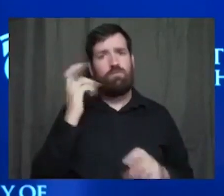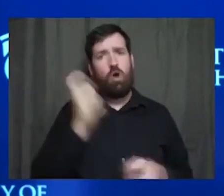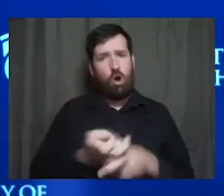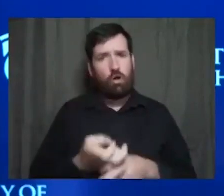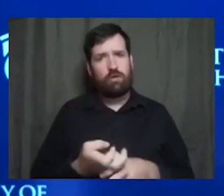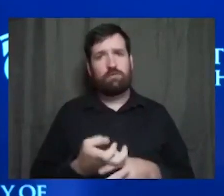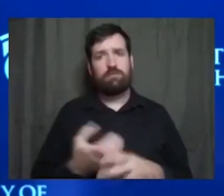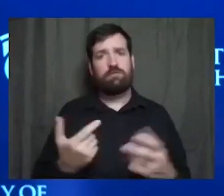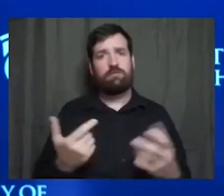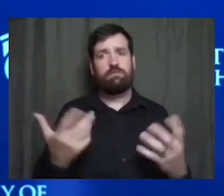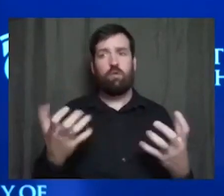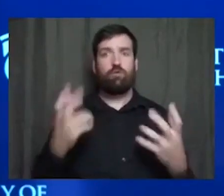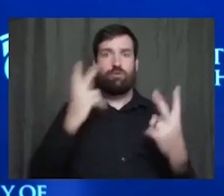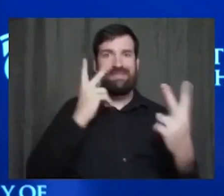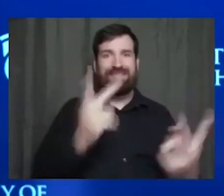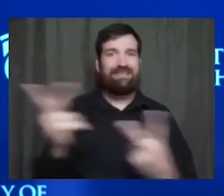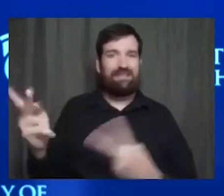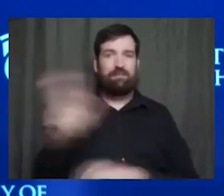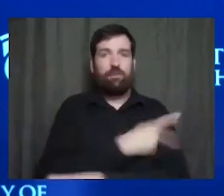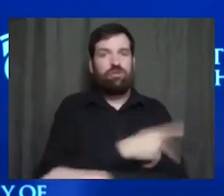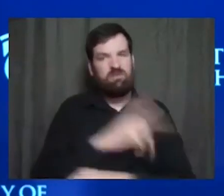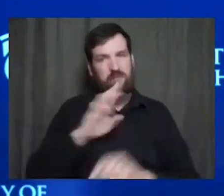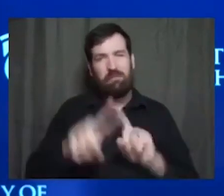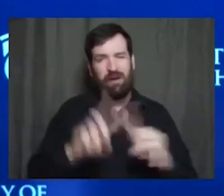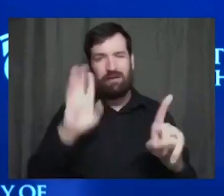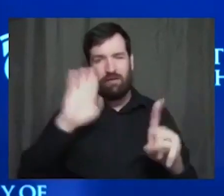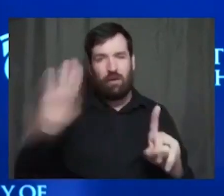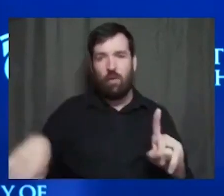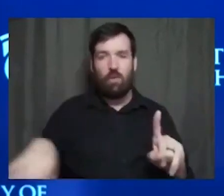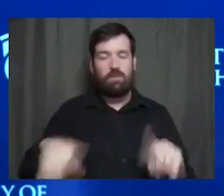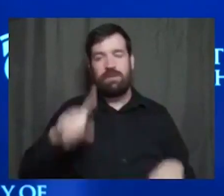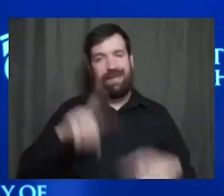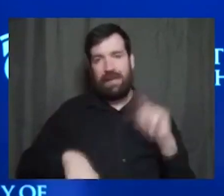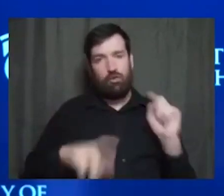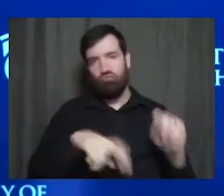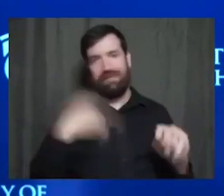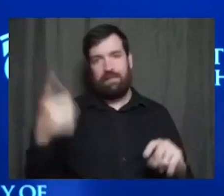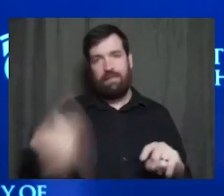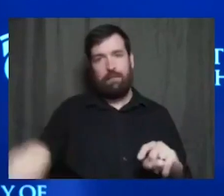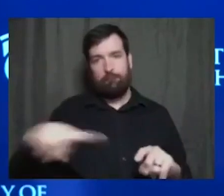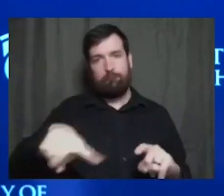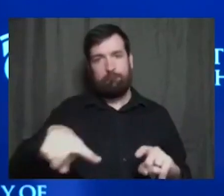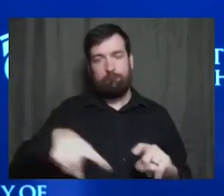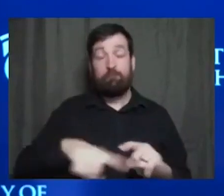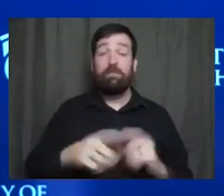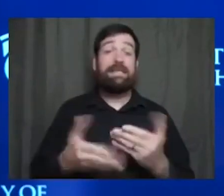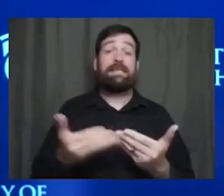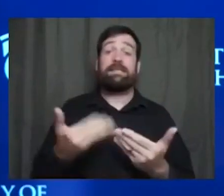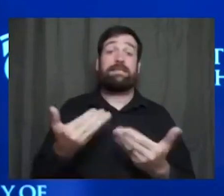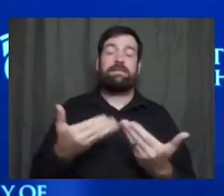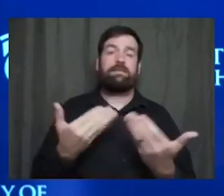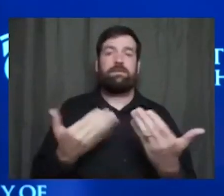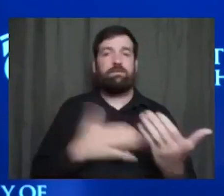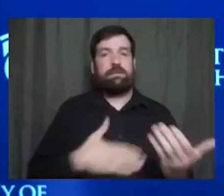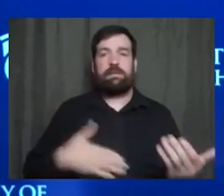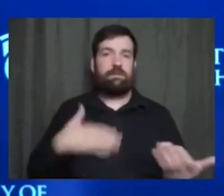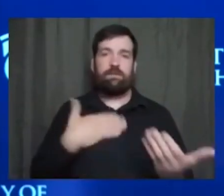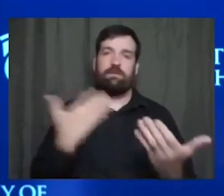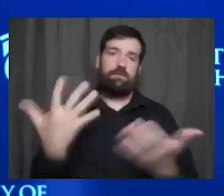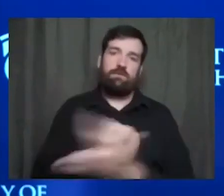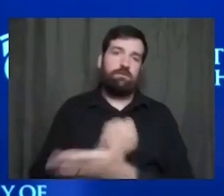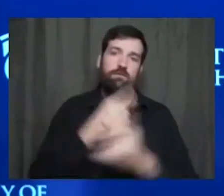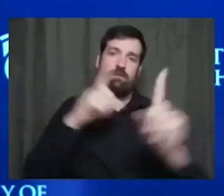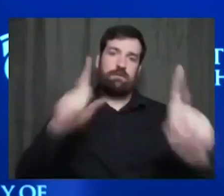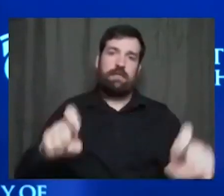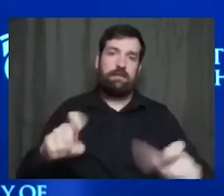our patients, but we also know we can't put them at risk at further disease. So the easy answer is please go get tested, and then, again, try to take in